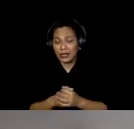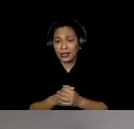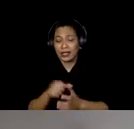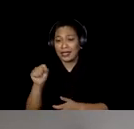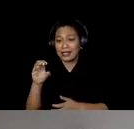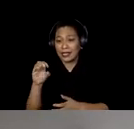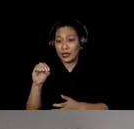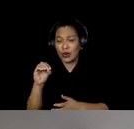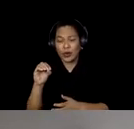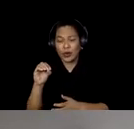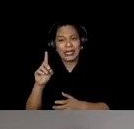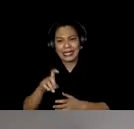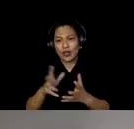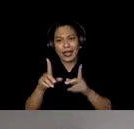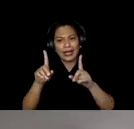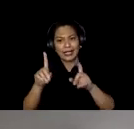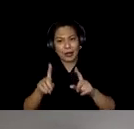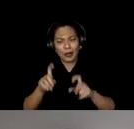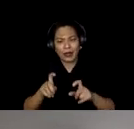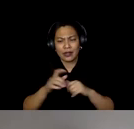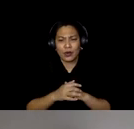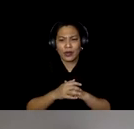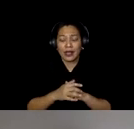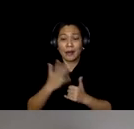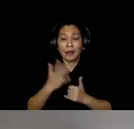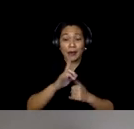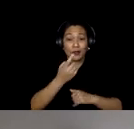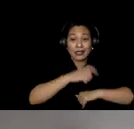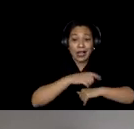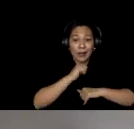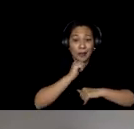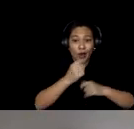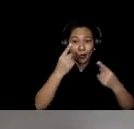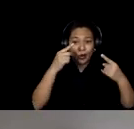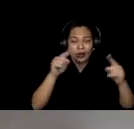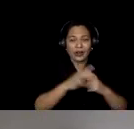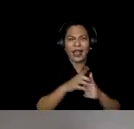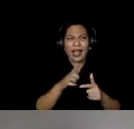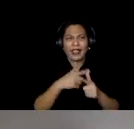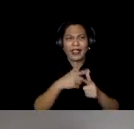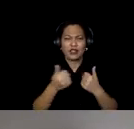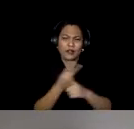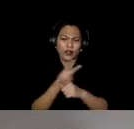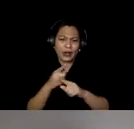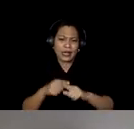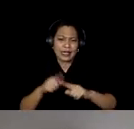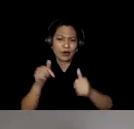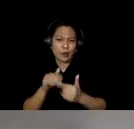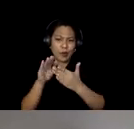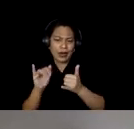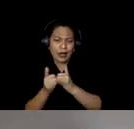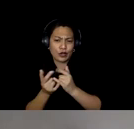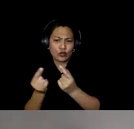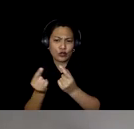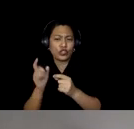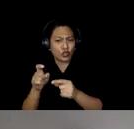of experimentation because something that you tried the first time might not catch and you might think of a different way that you could have done it. So definitely go